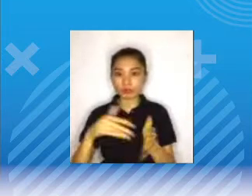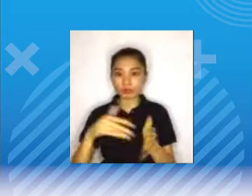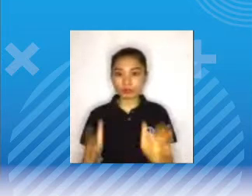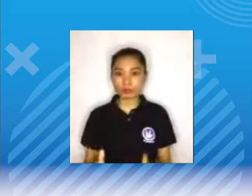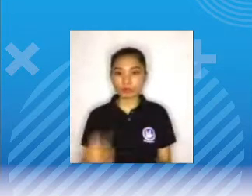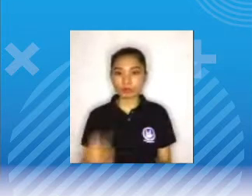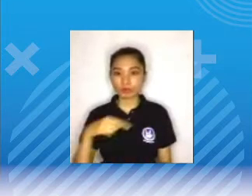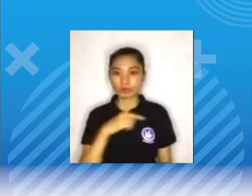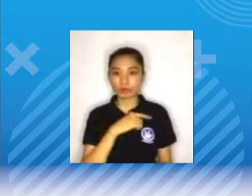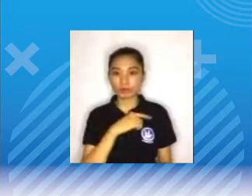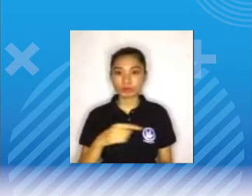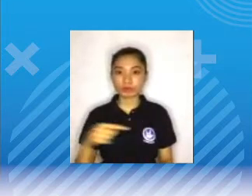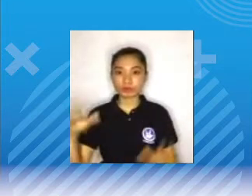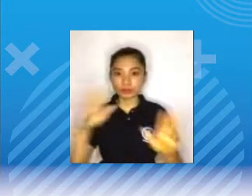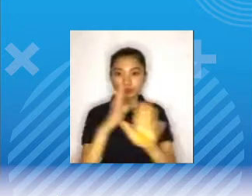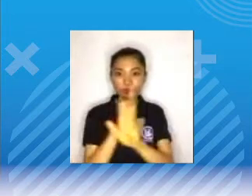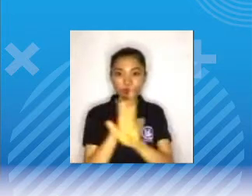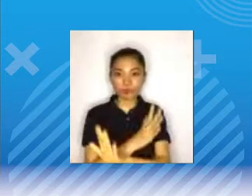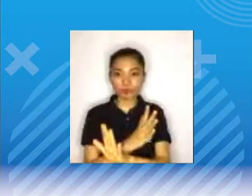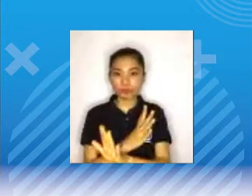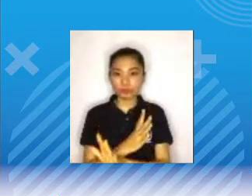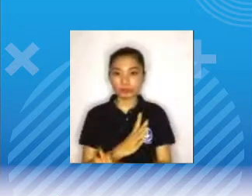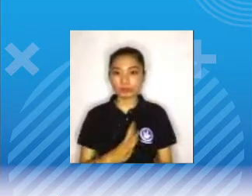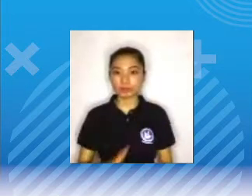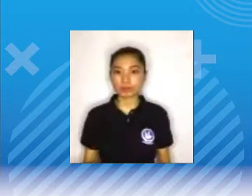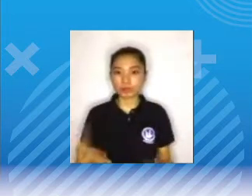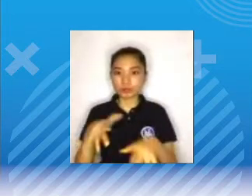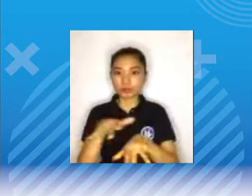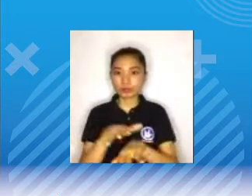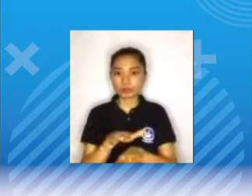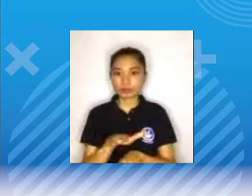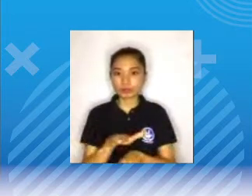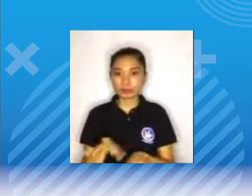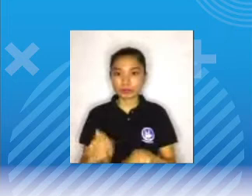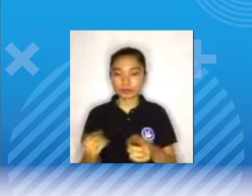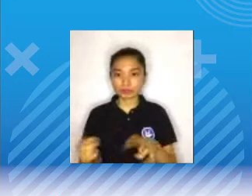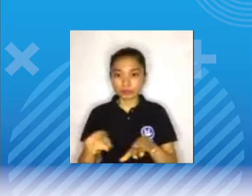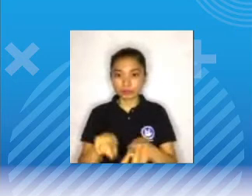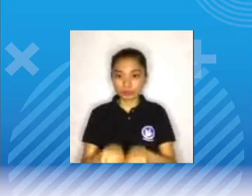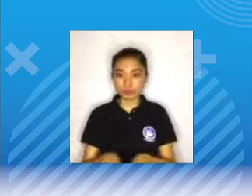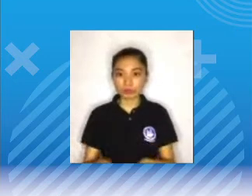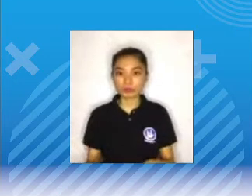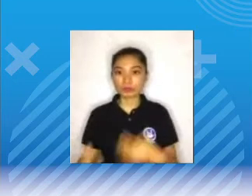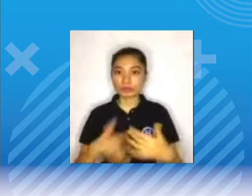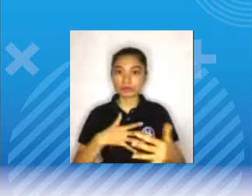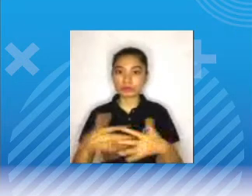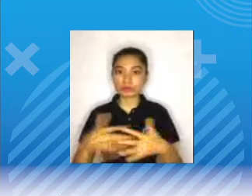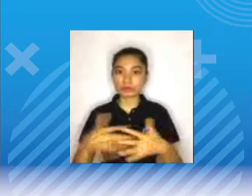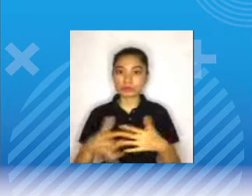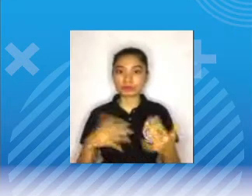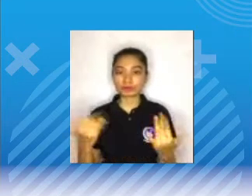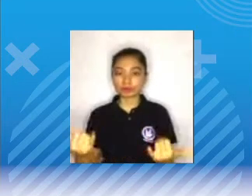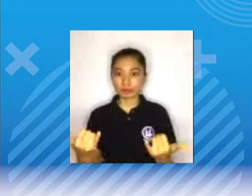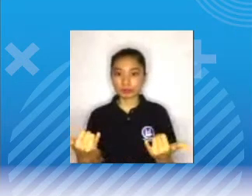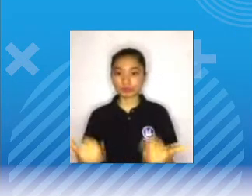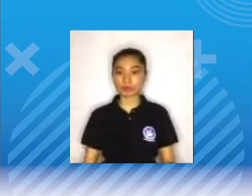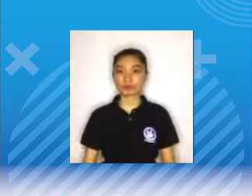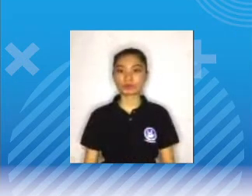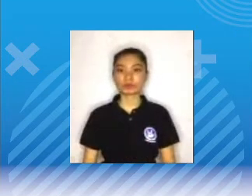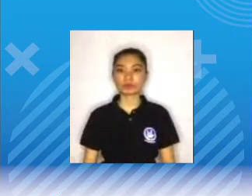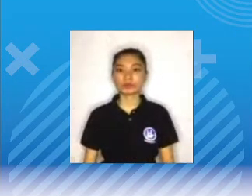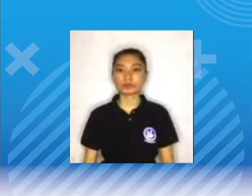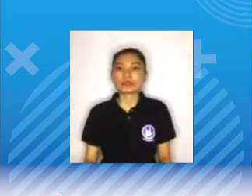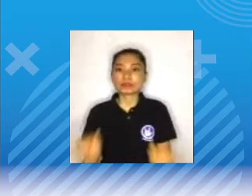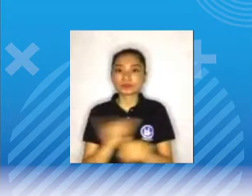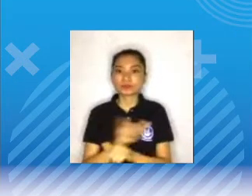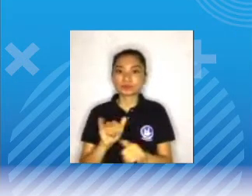that inclusive education is just can be provided in a formal setting. Also, the shift from teacher-centered learning